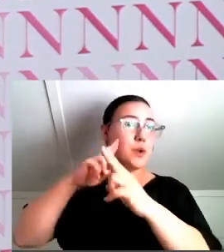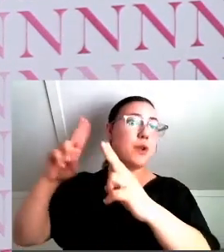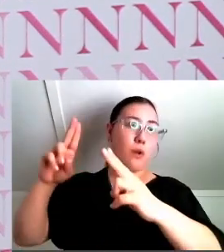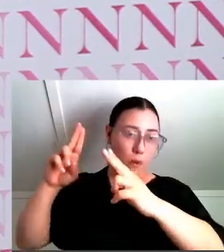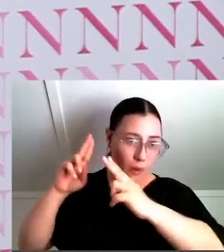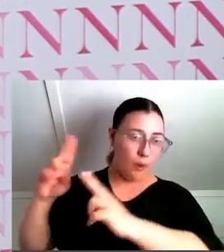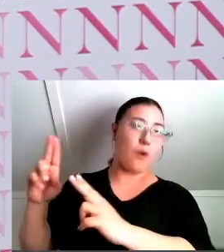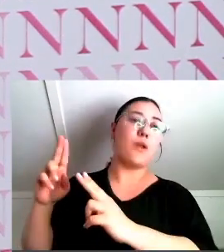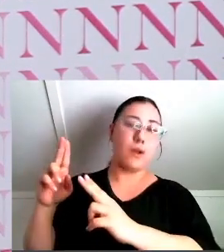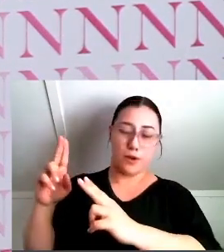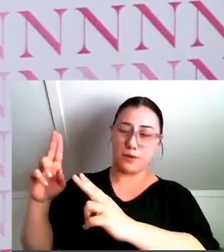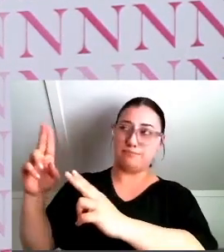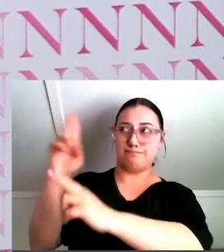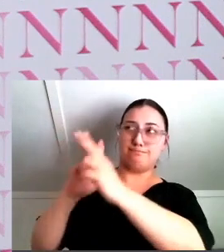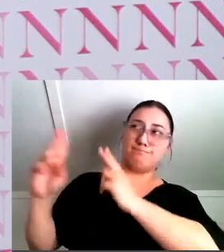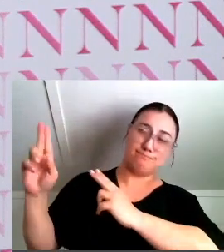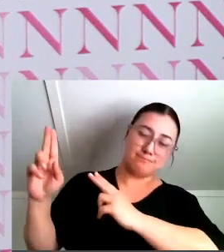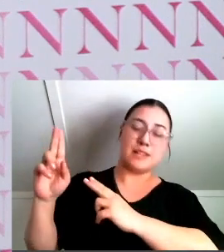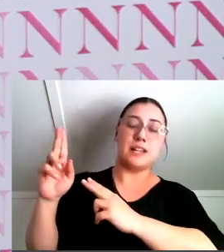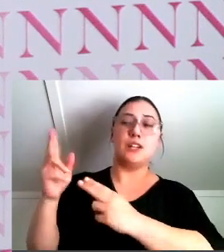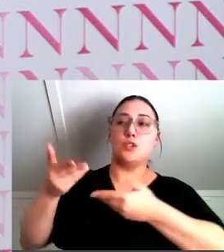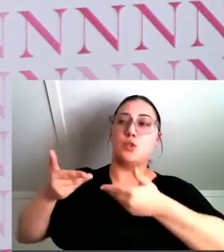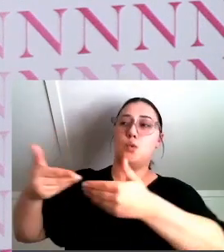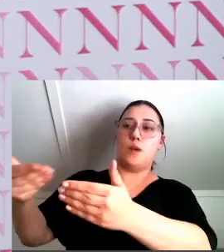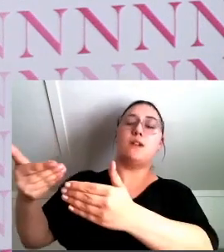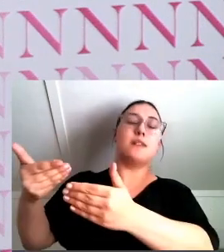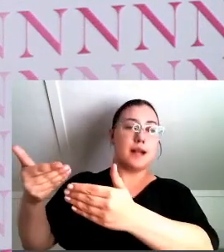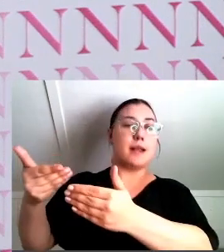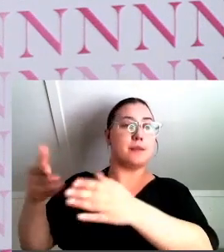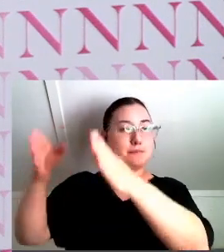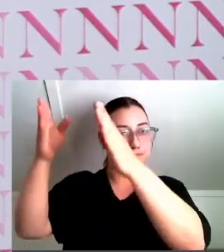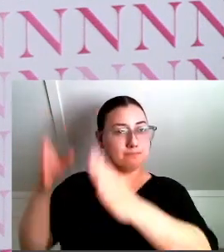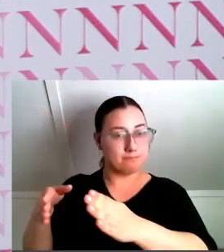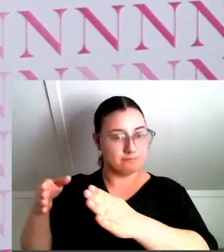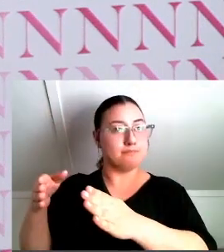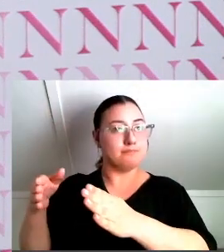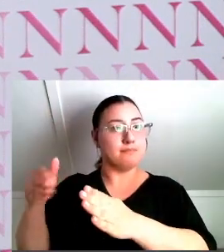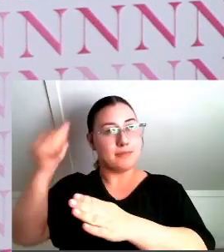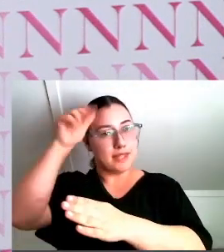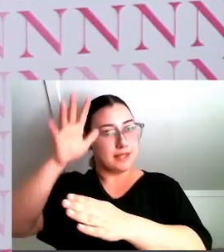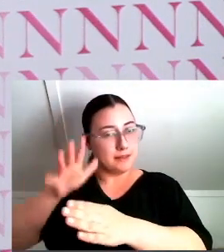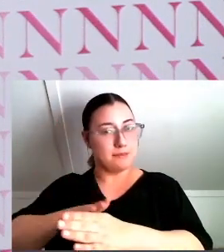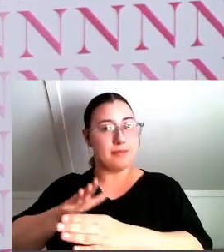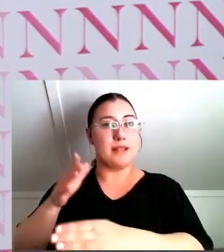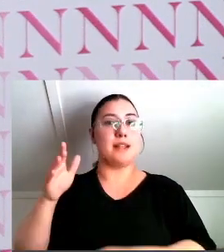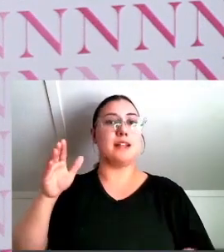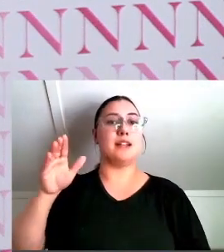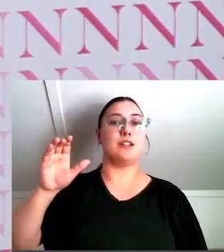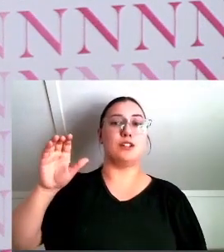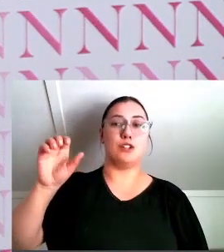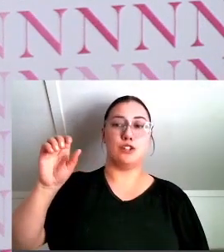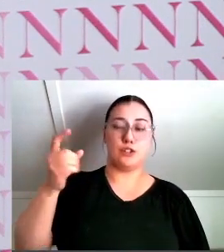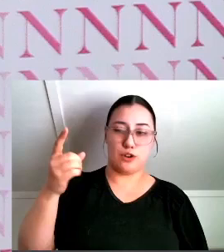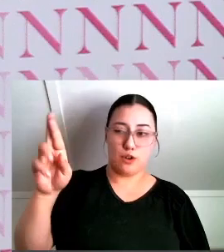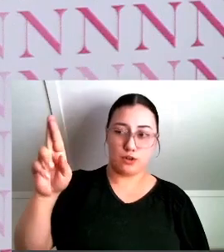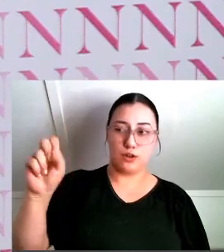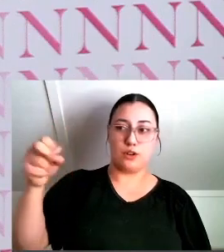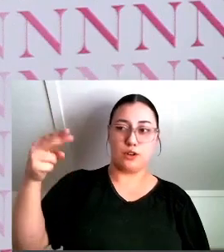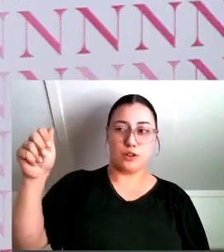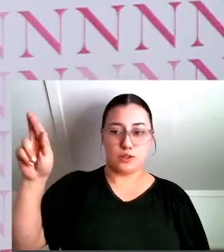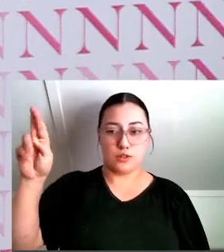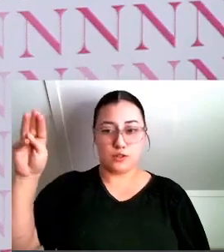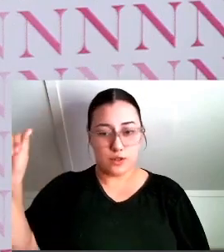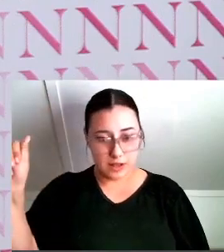evening. I've had the good fortune of working with him on a number of occasions over the past few years, and have always been